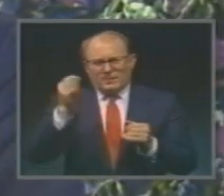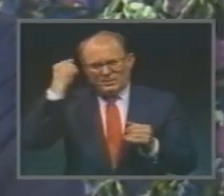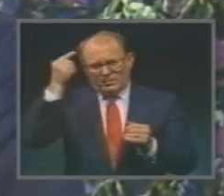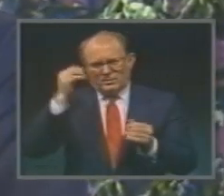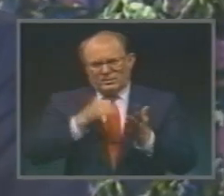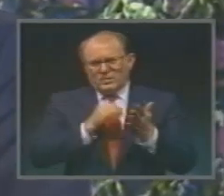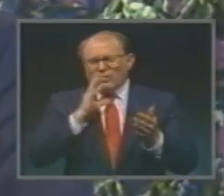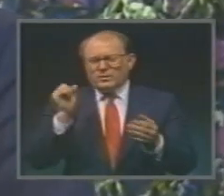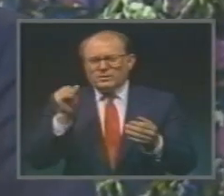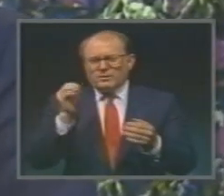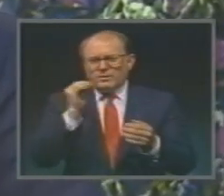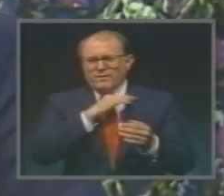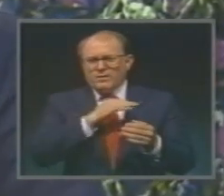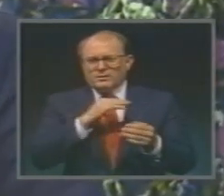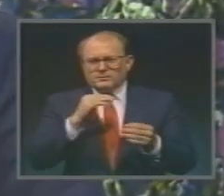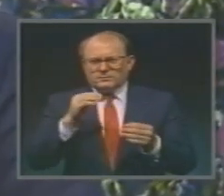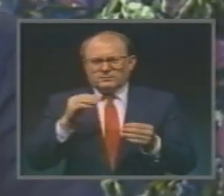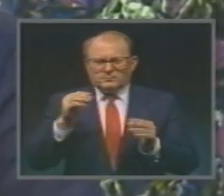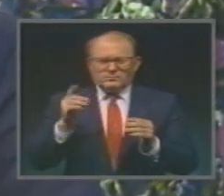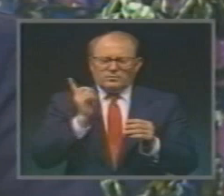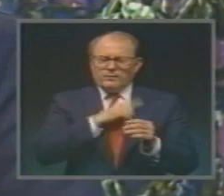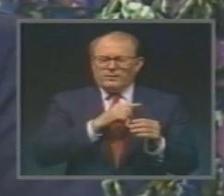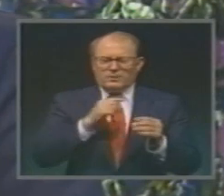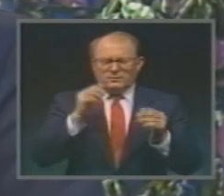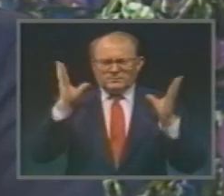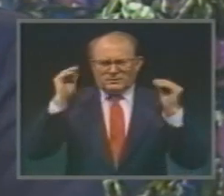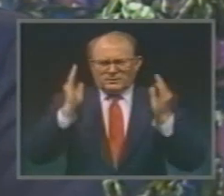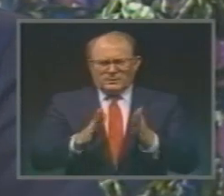heresy, Saul or Paul,